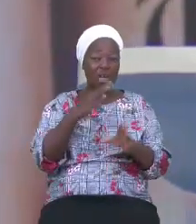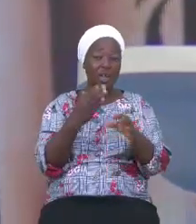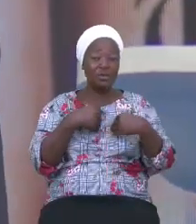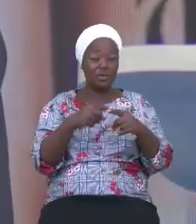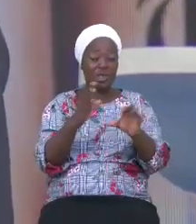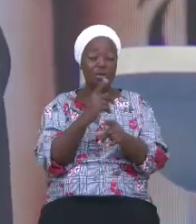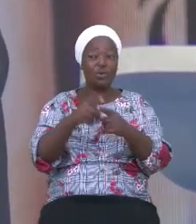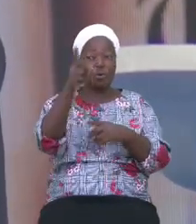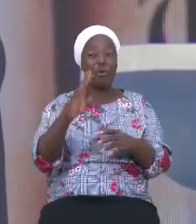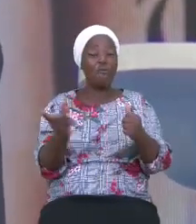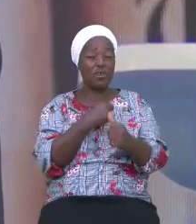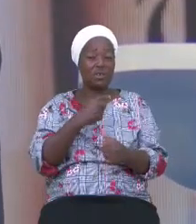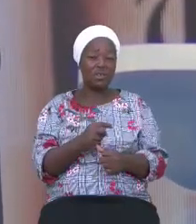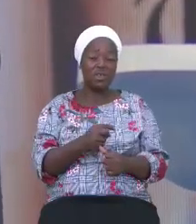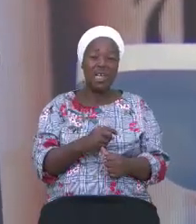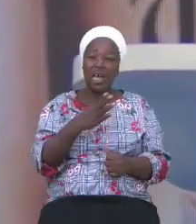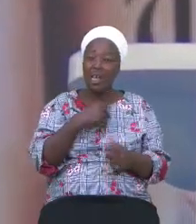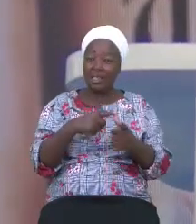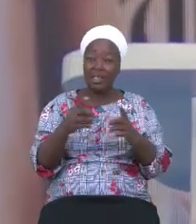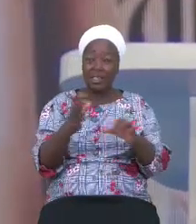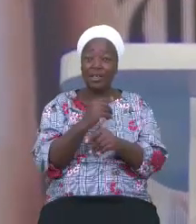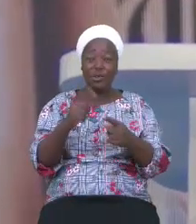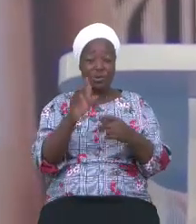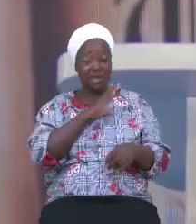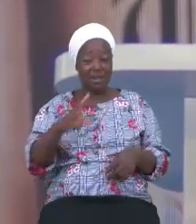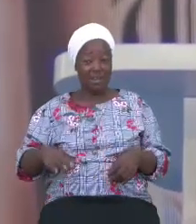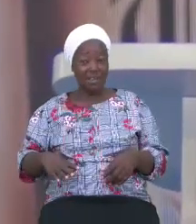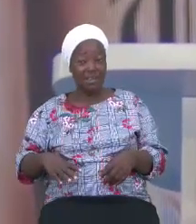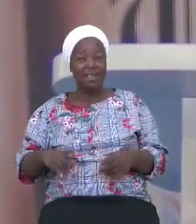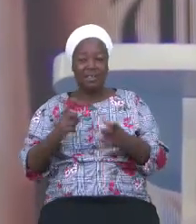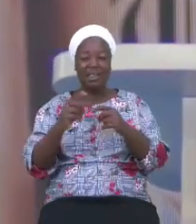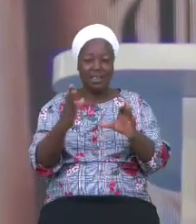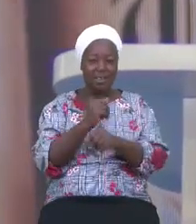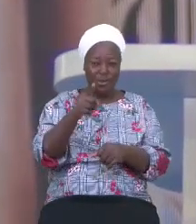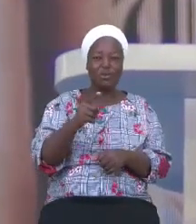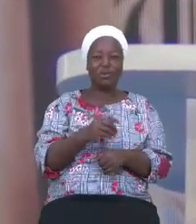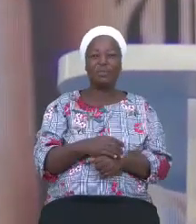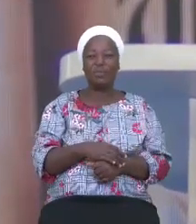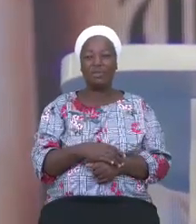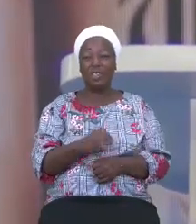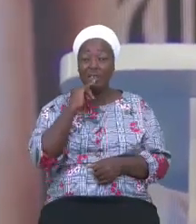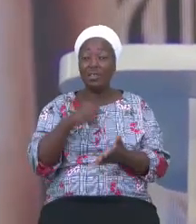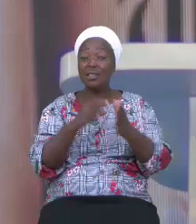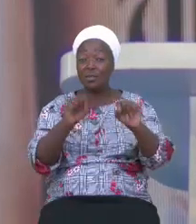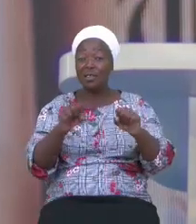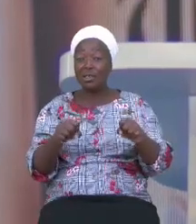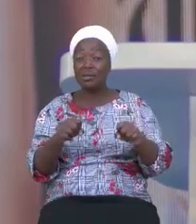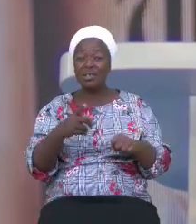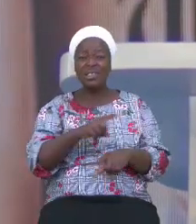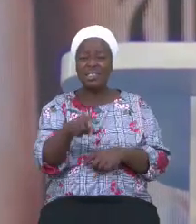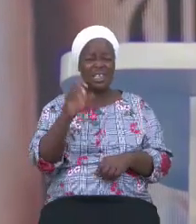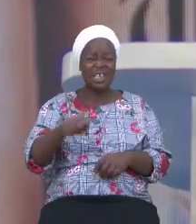to God first. And then they have to get to Christ before they can get to you. They won't even try.